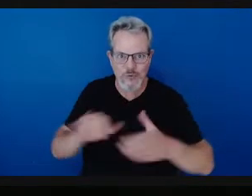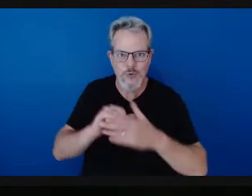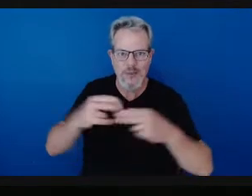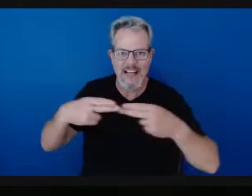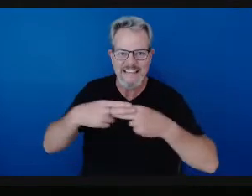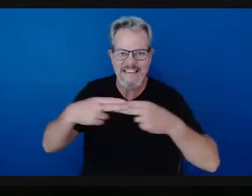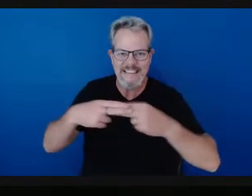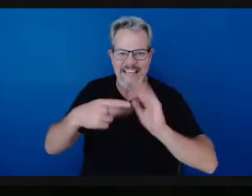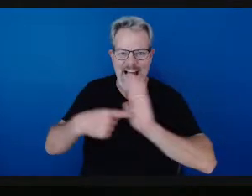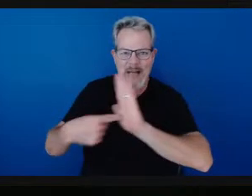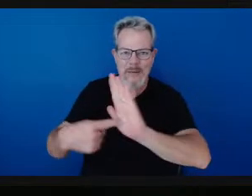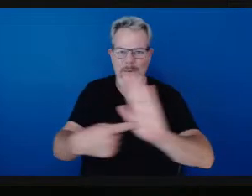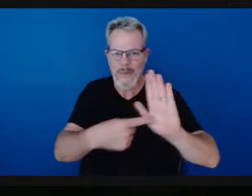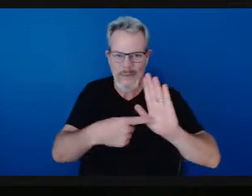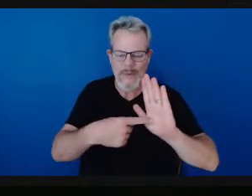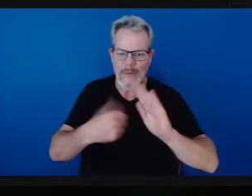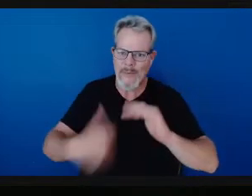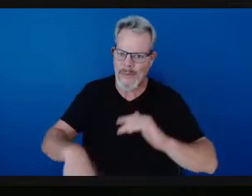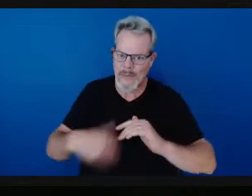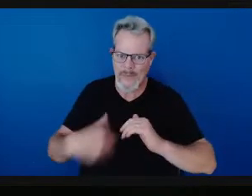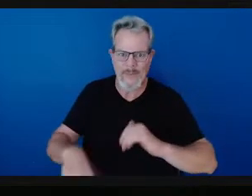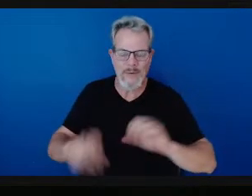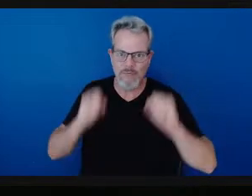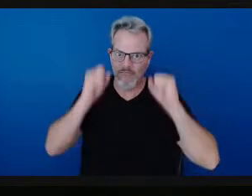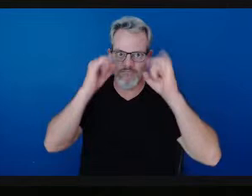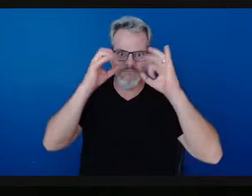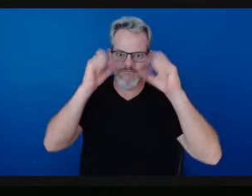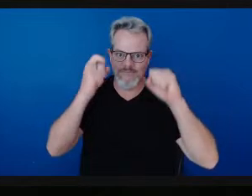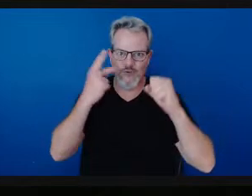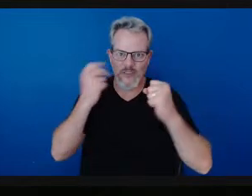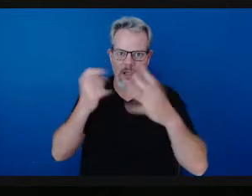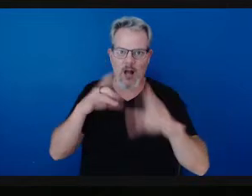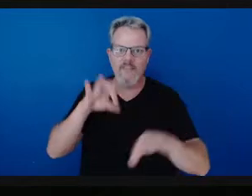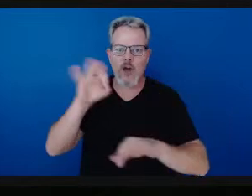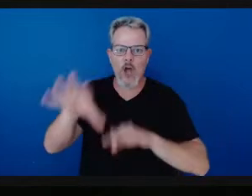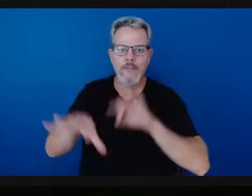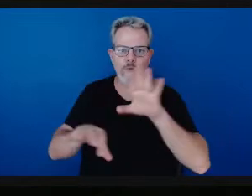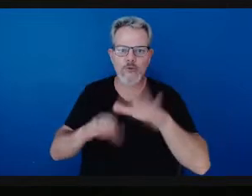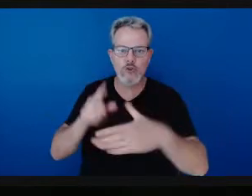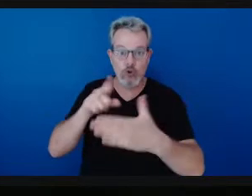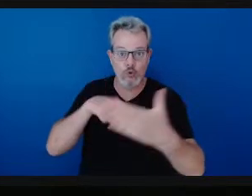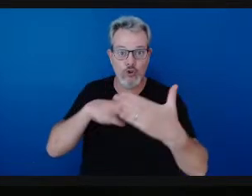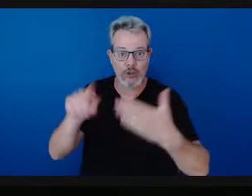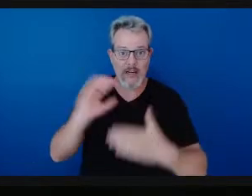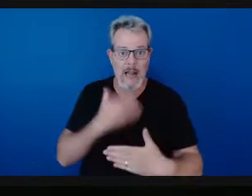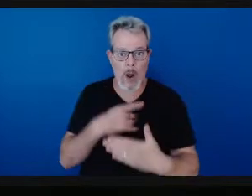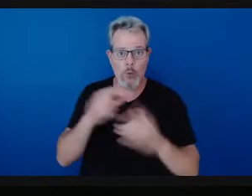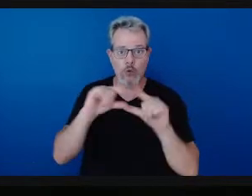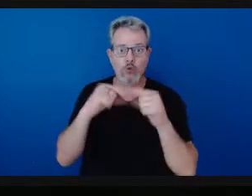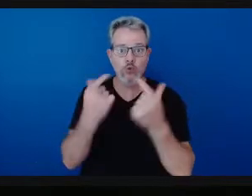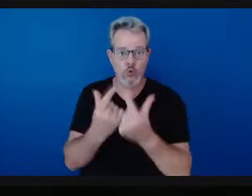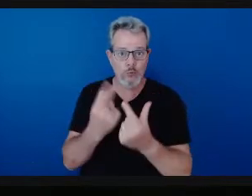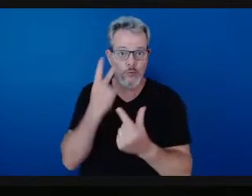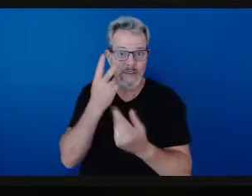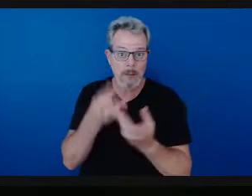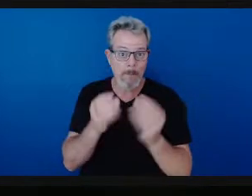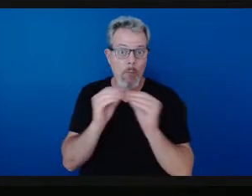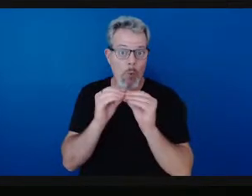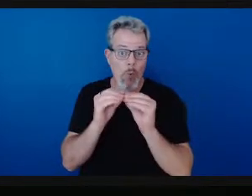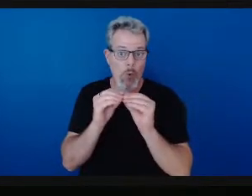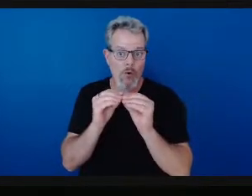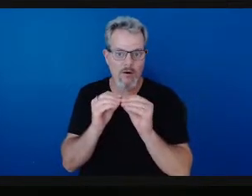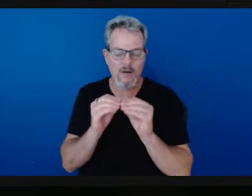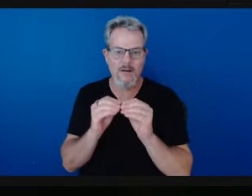how easy things are to see, but we expect to have lots of contributions. So check the group if you want to see more of this imagery. Otherwise, we'll just turn